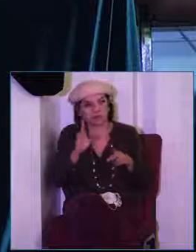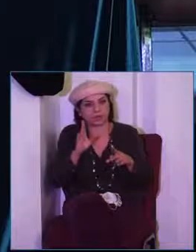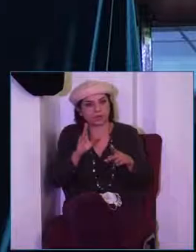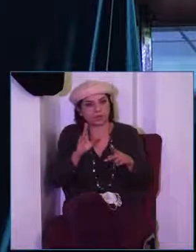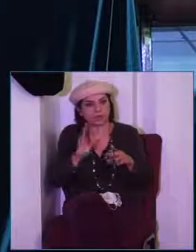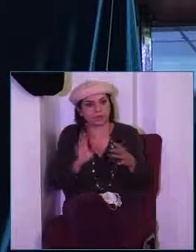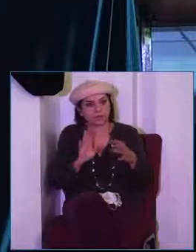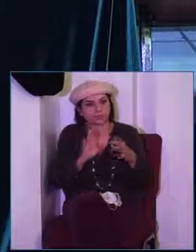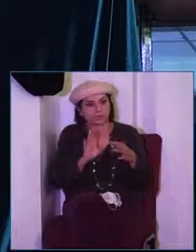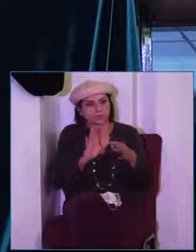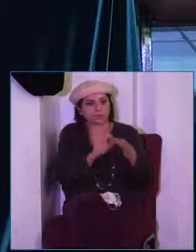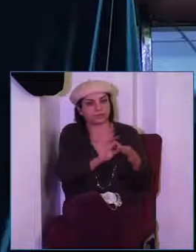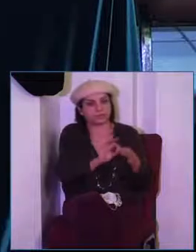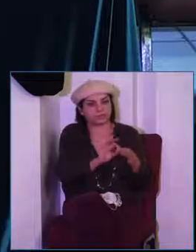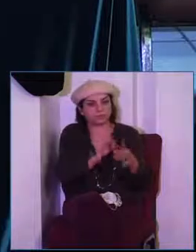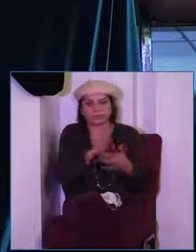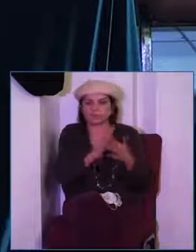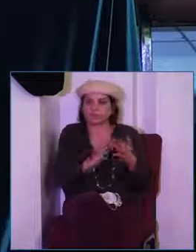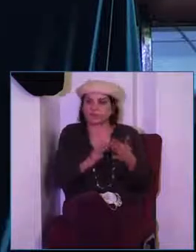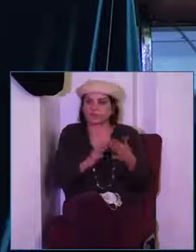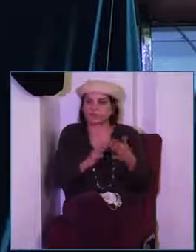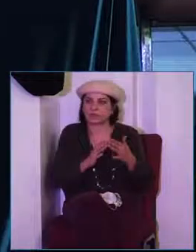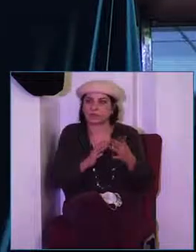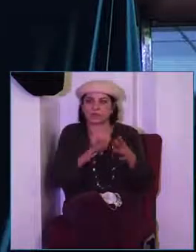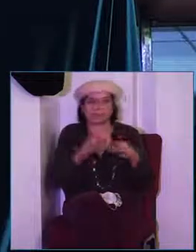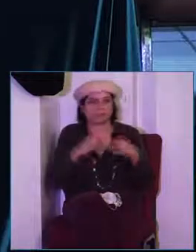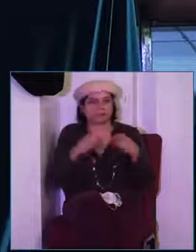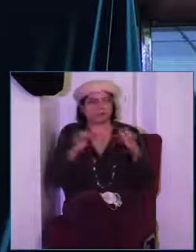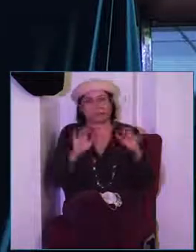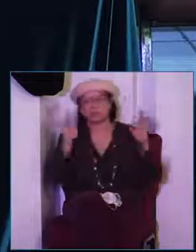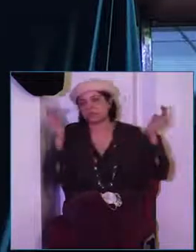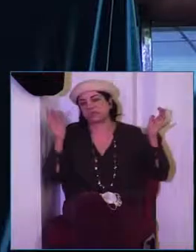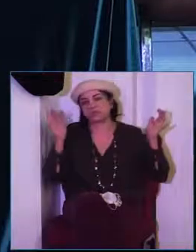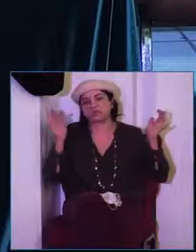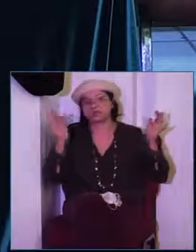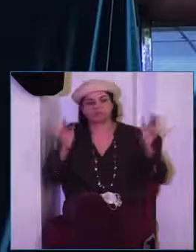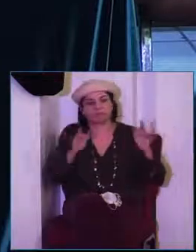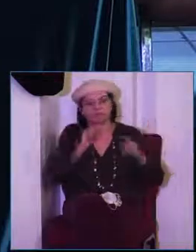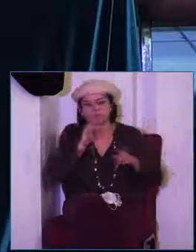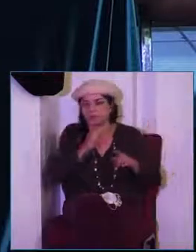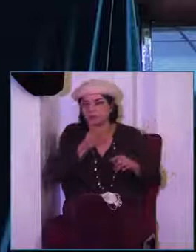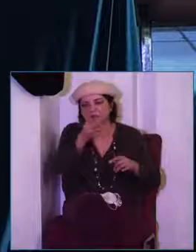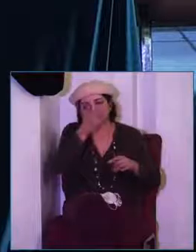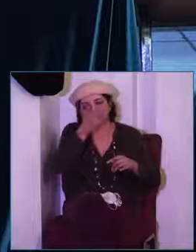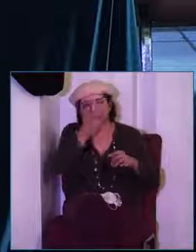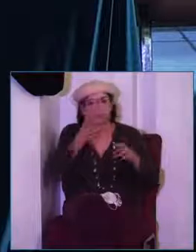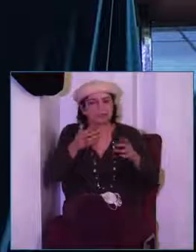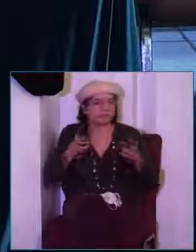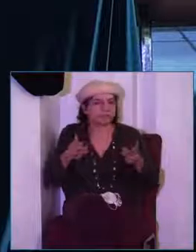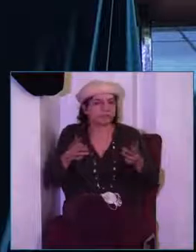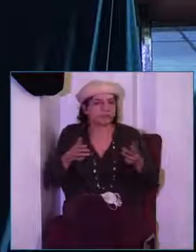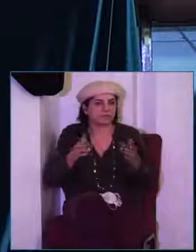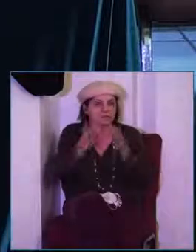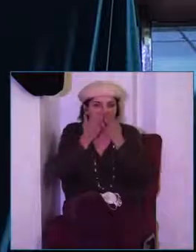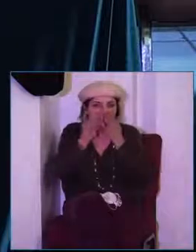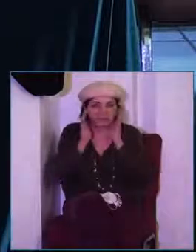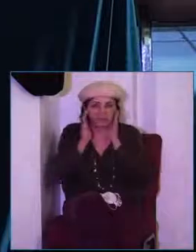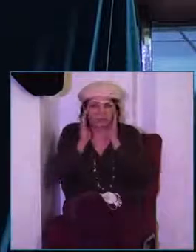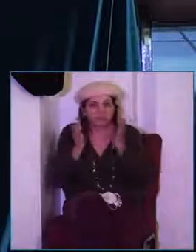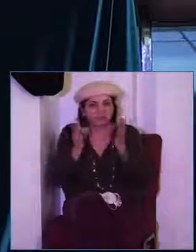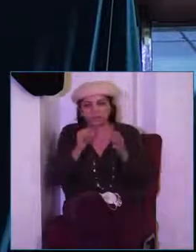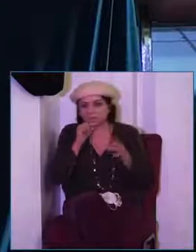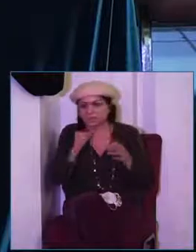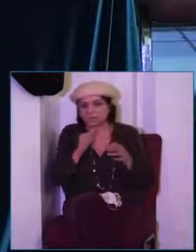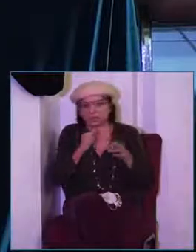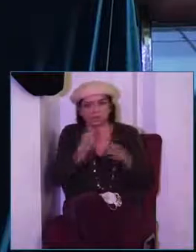some who just take it way too lightly. They don't wear masks. They go where they want to. And they just pretend it's